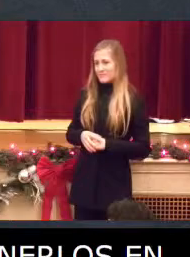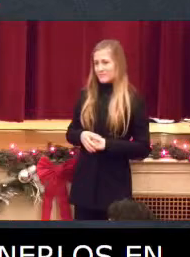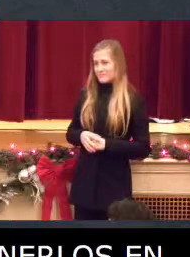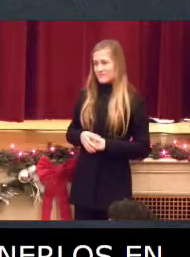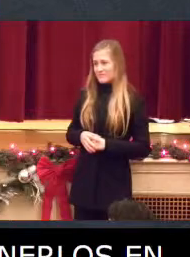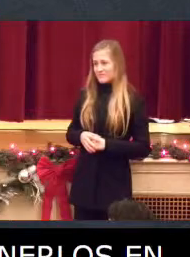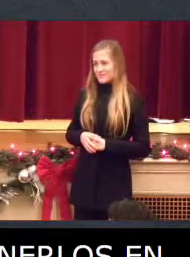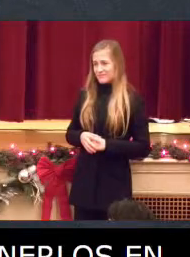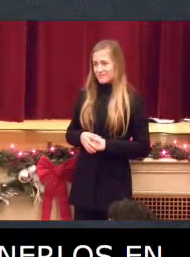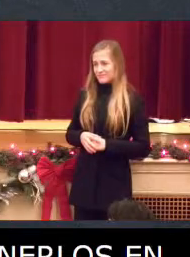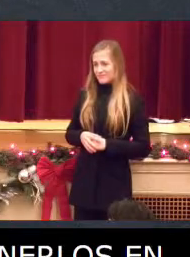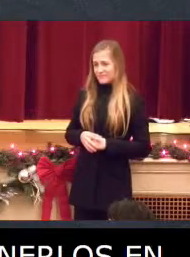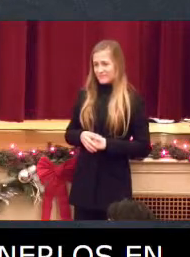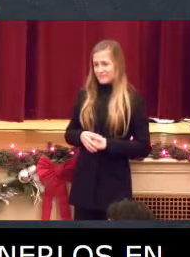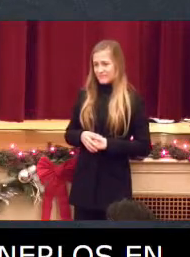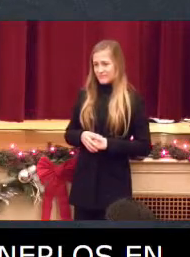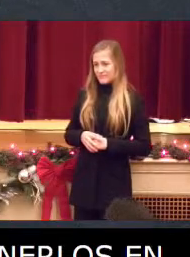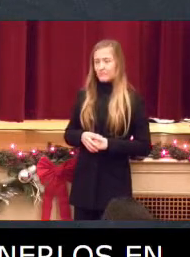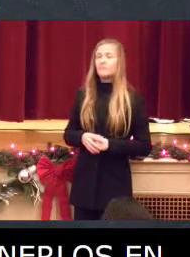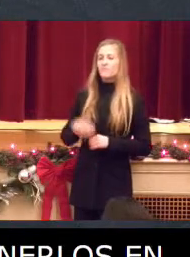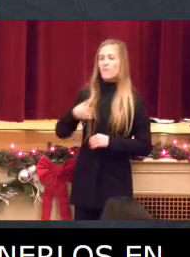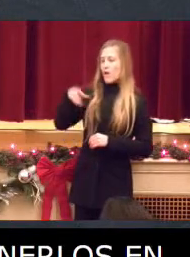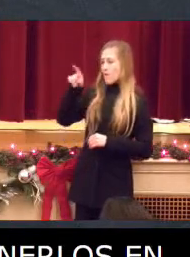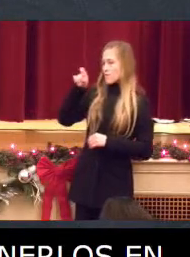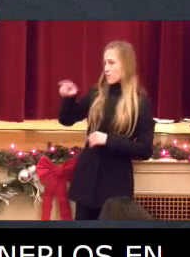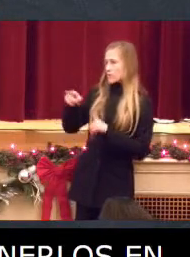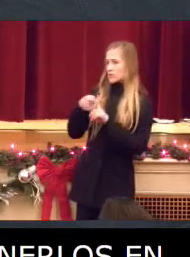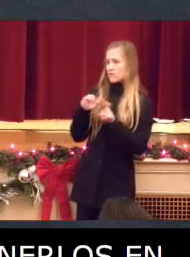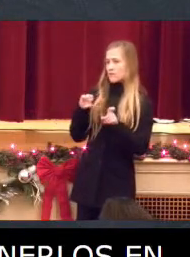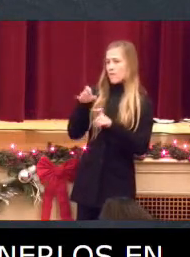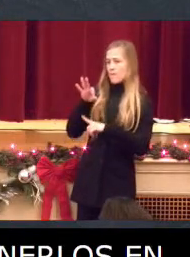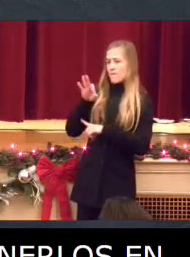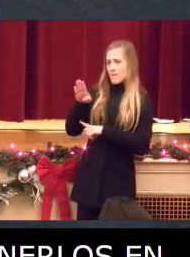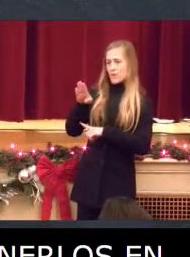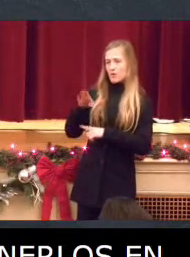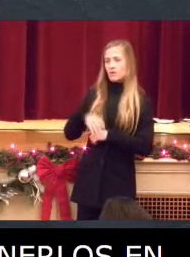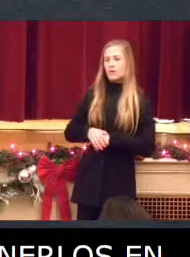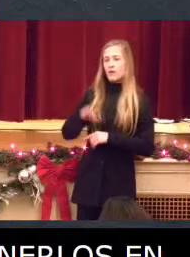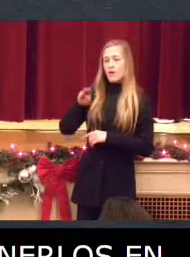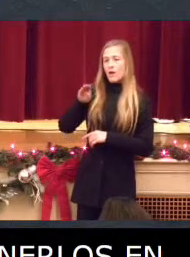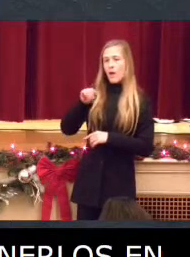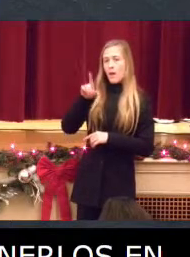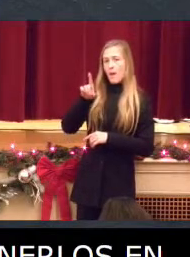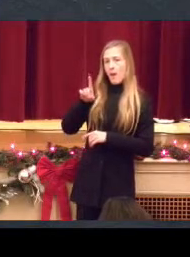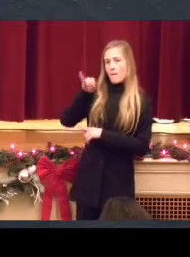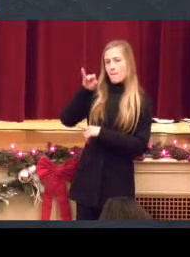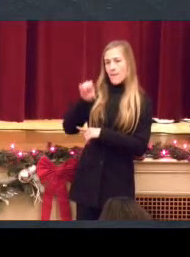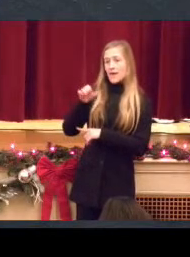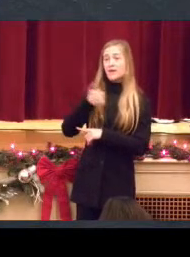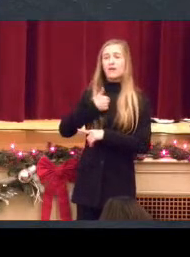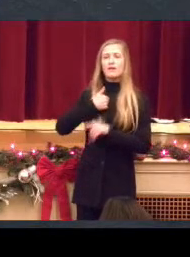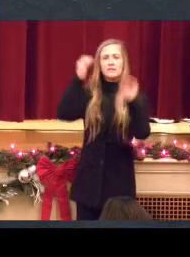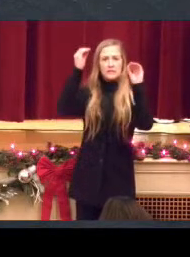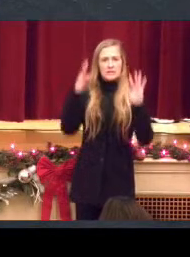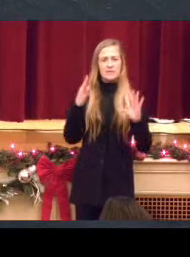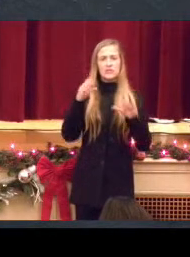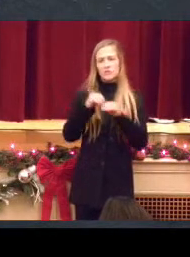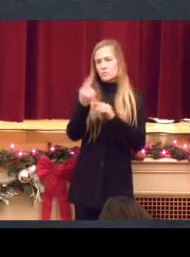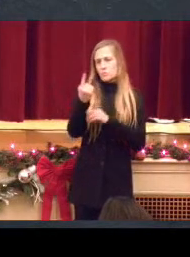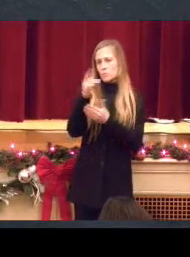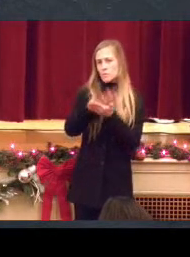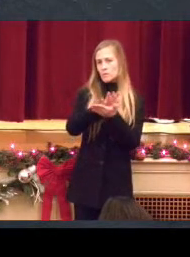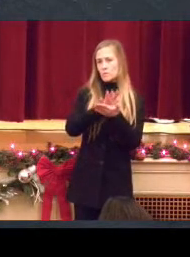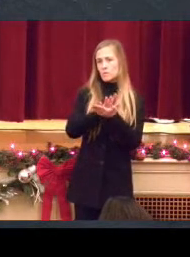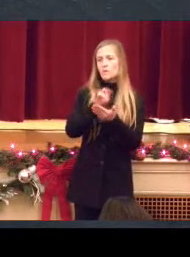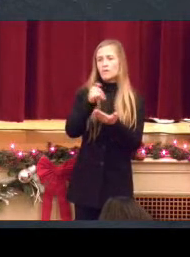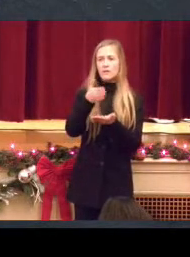Back to you. Okay, we have a question from Facebook. Maddie asks, I'm a teacher at one of the schools that would be a part